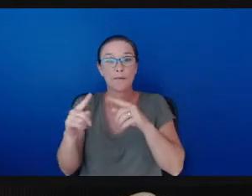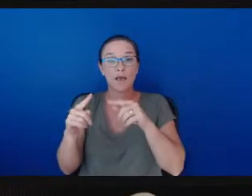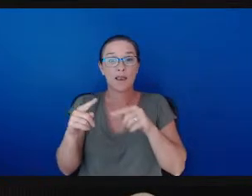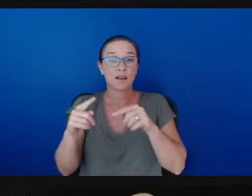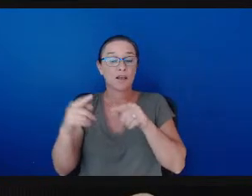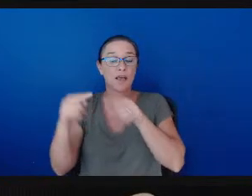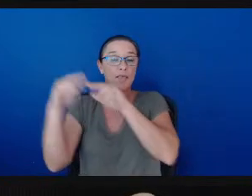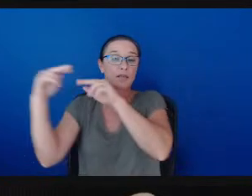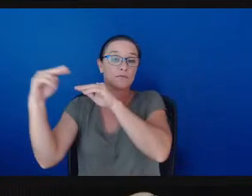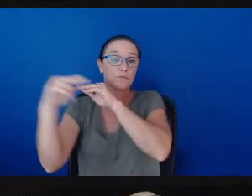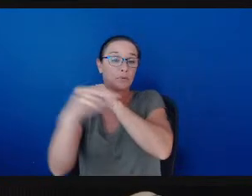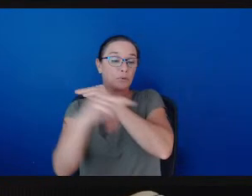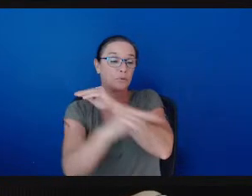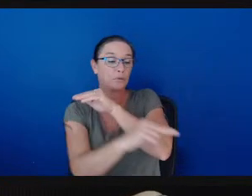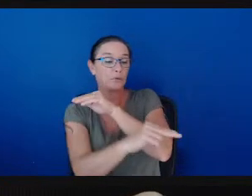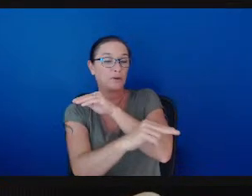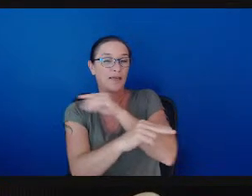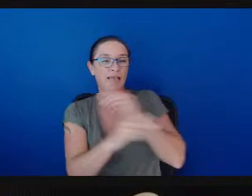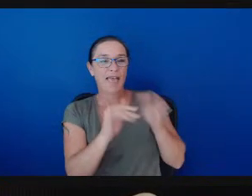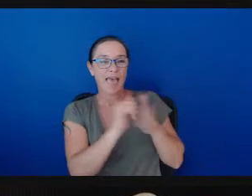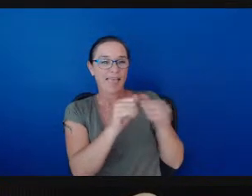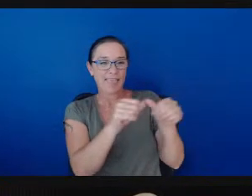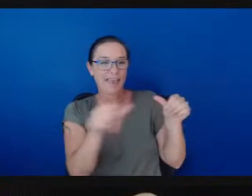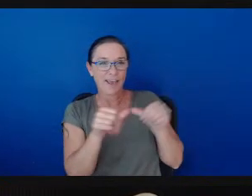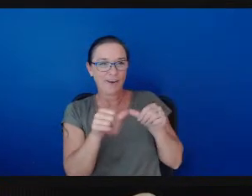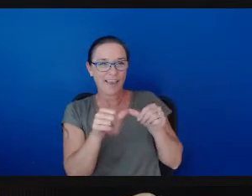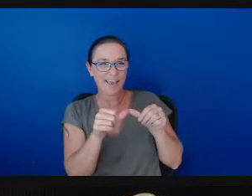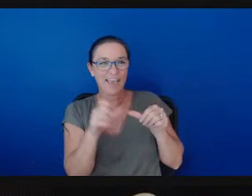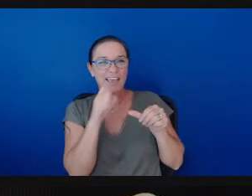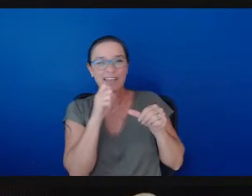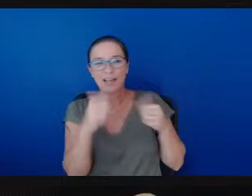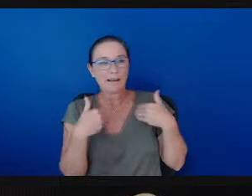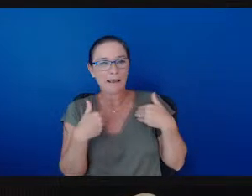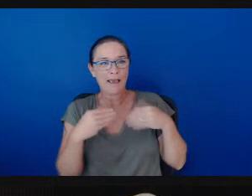innermost pit. And that's actually the one area not covered in lava